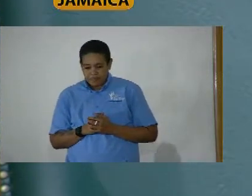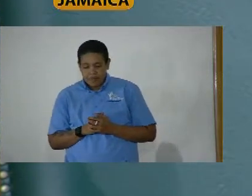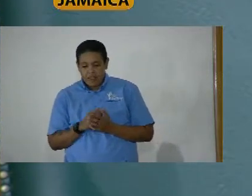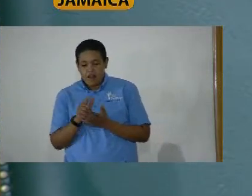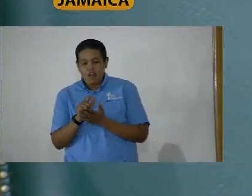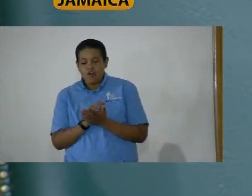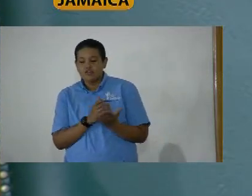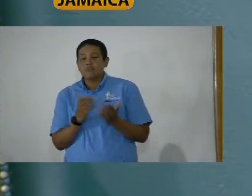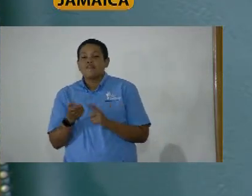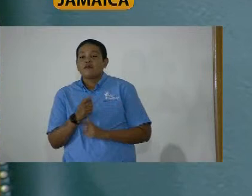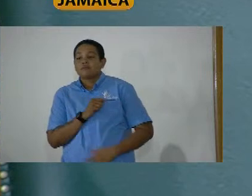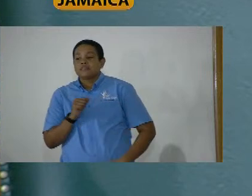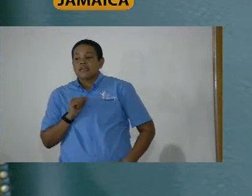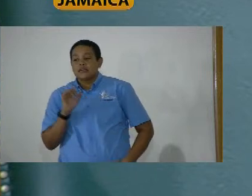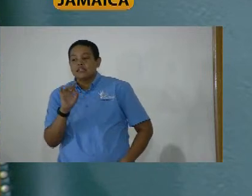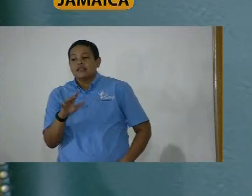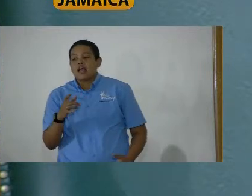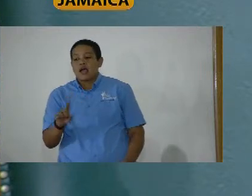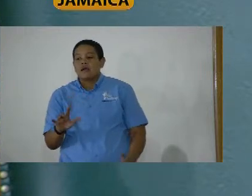bills brought from the Senate,